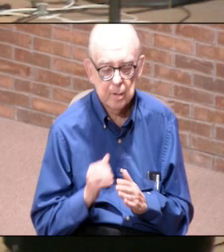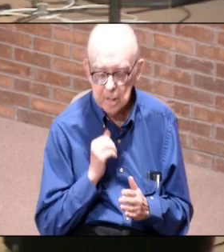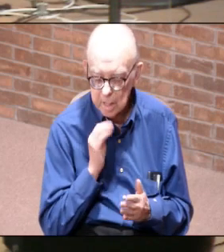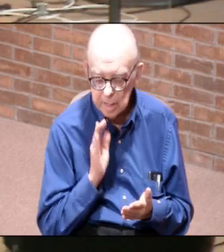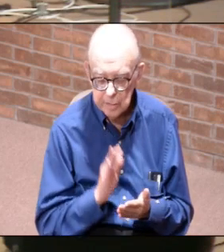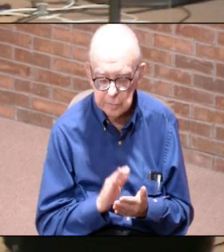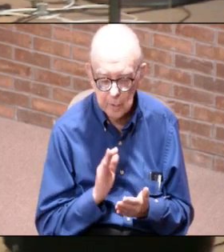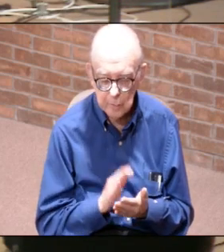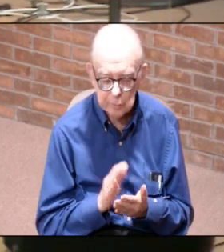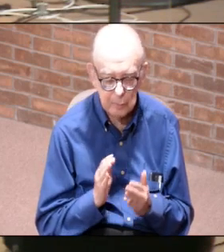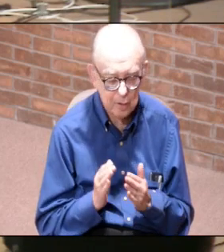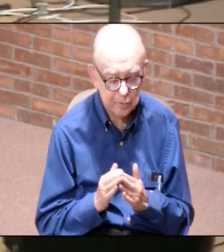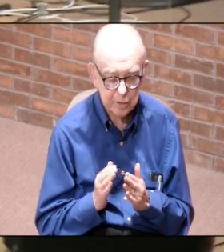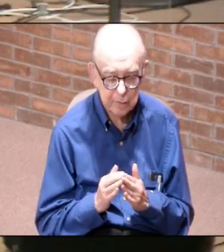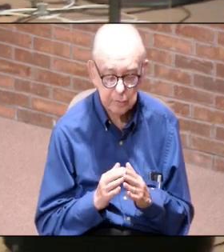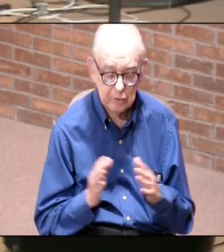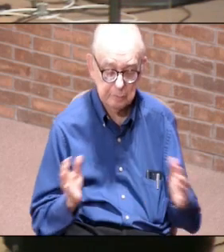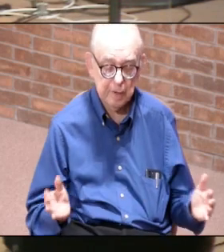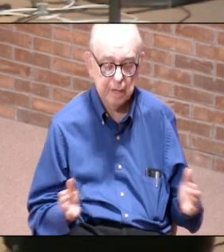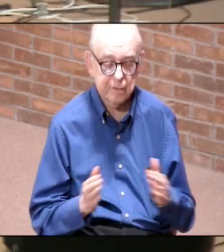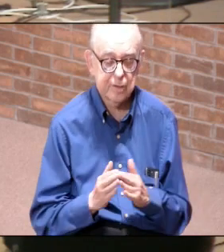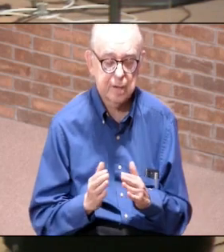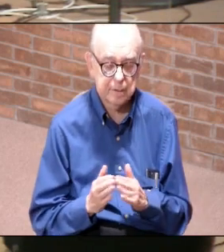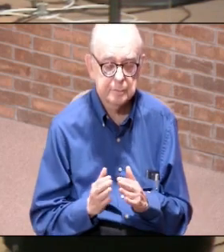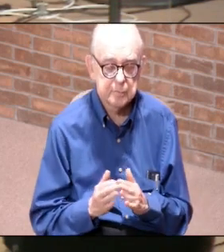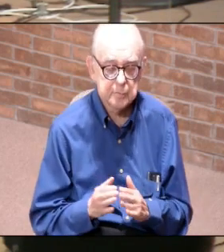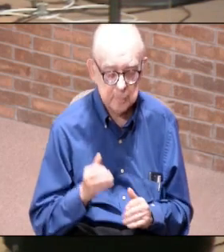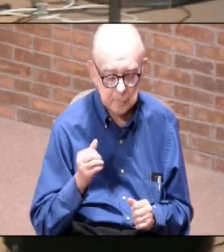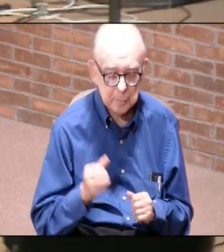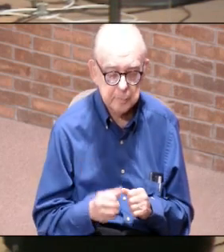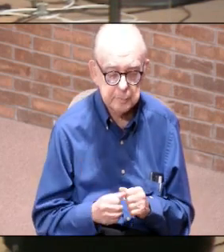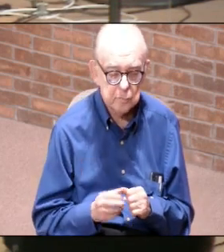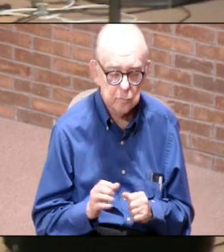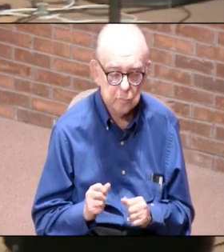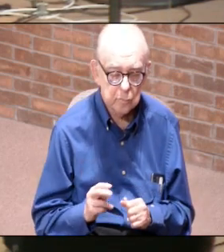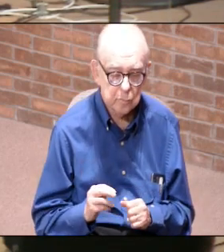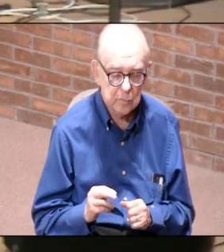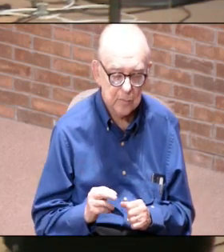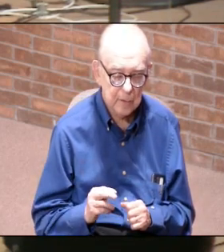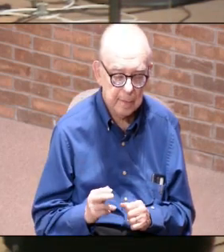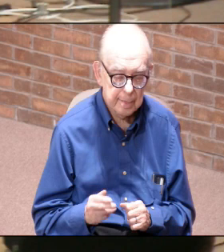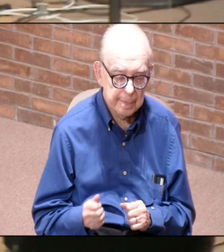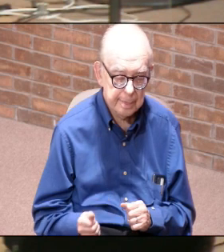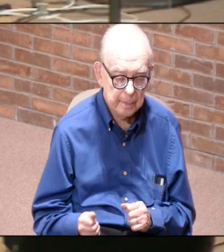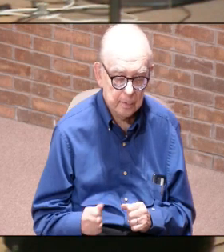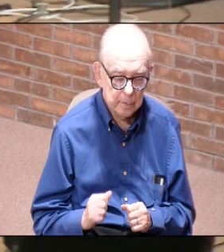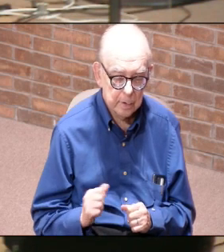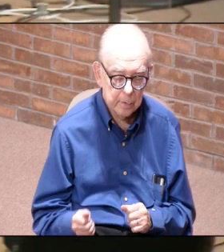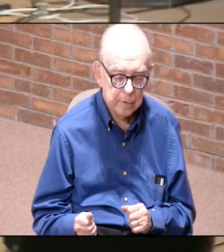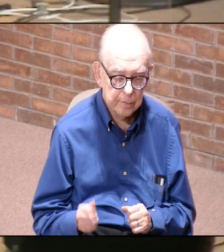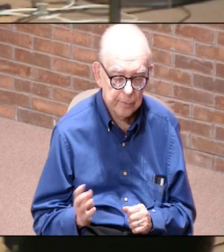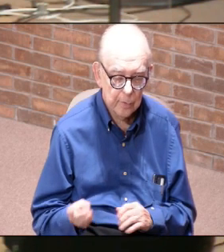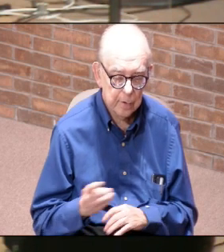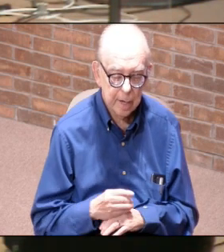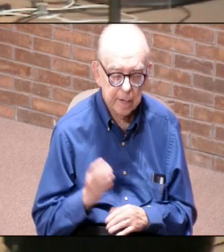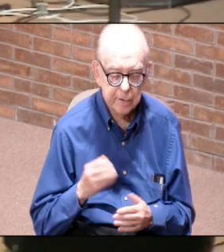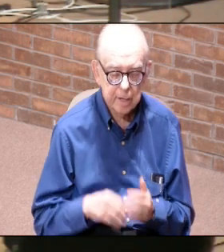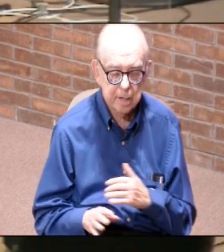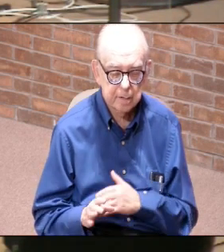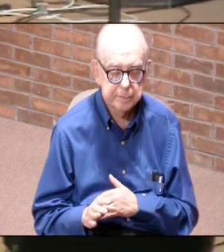small city. If you remember, Jonah went, I think, 4 days or 3 days